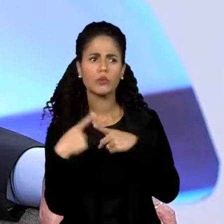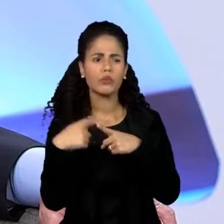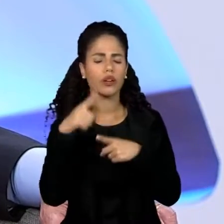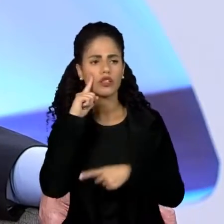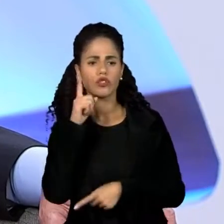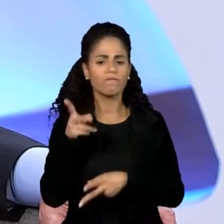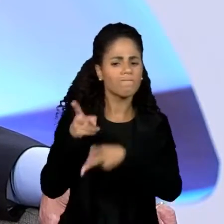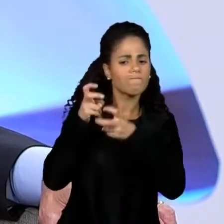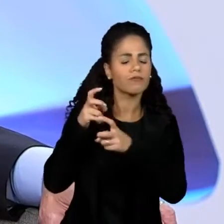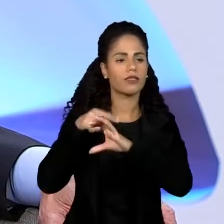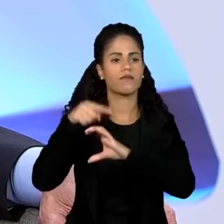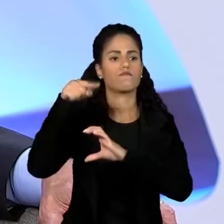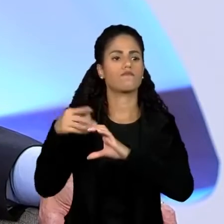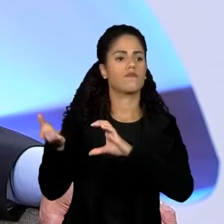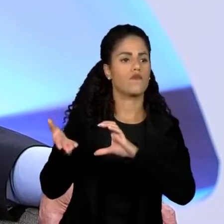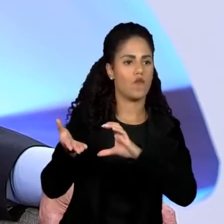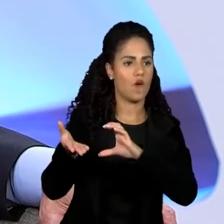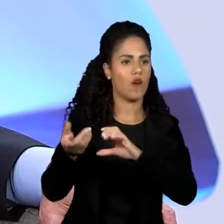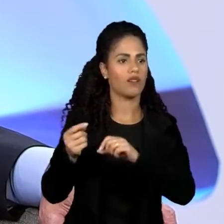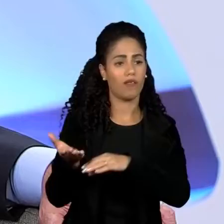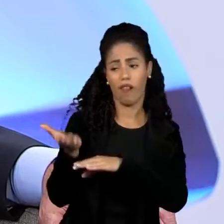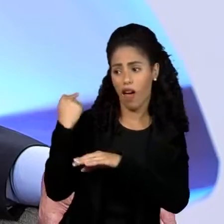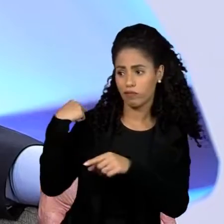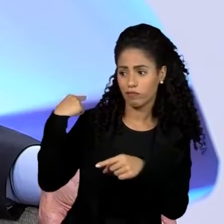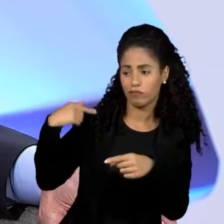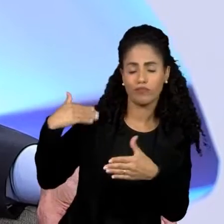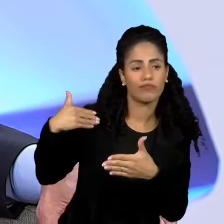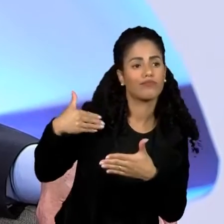science. More than 100 years ago,